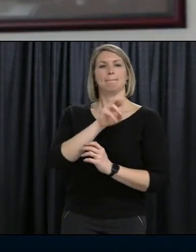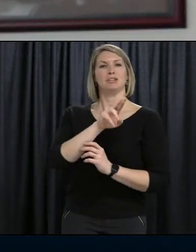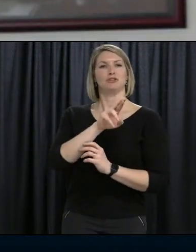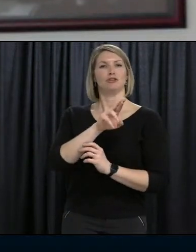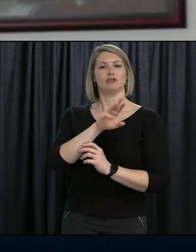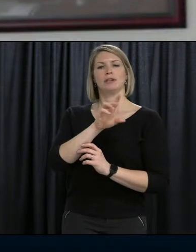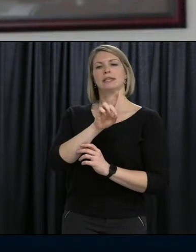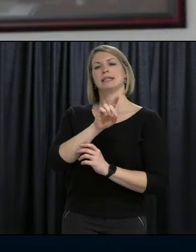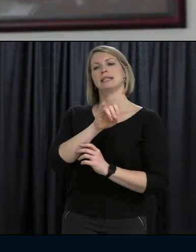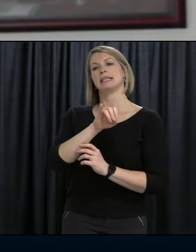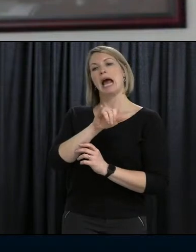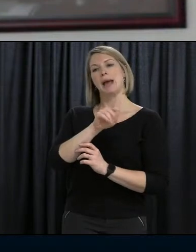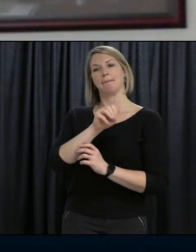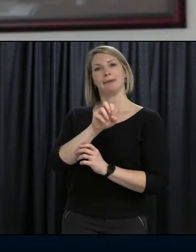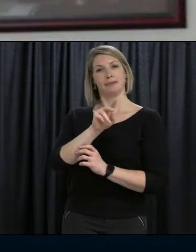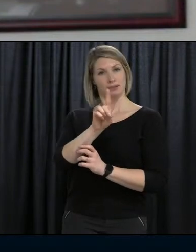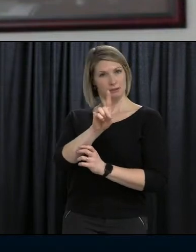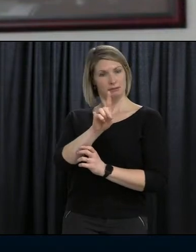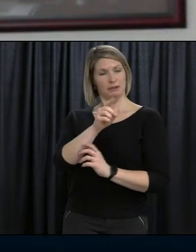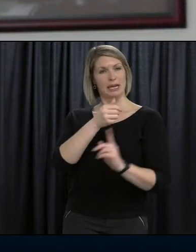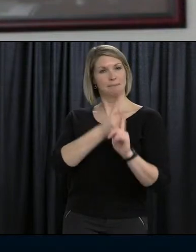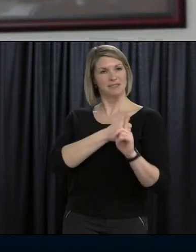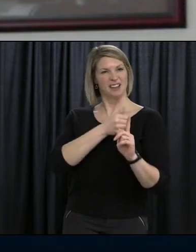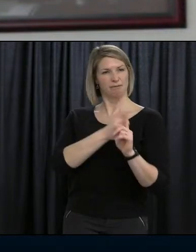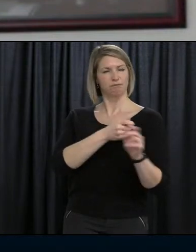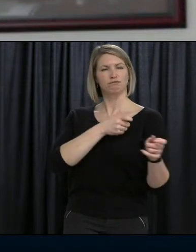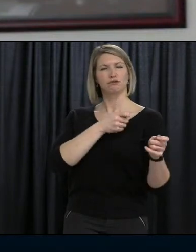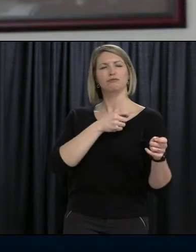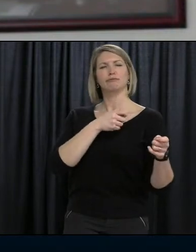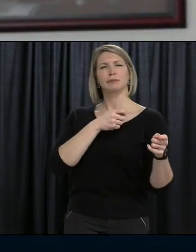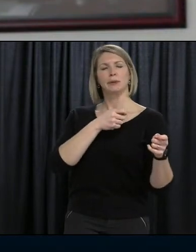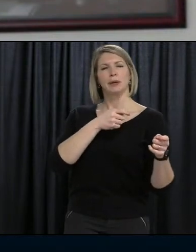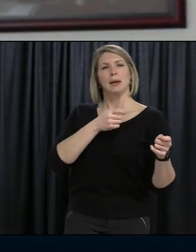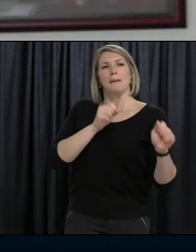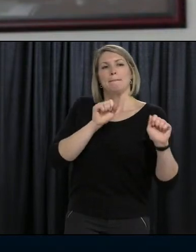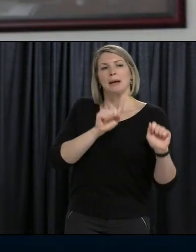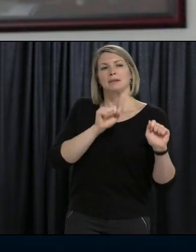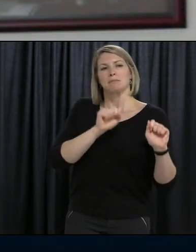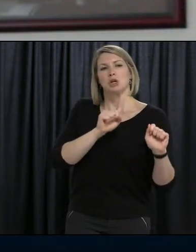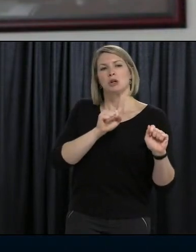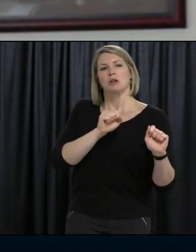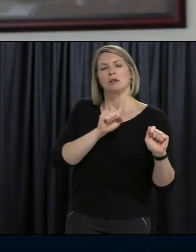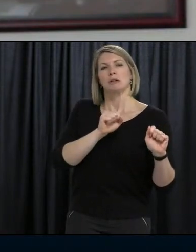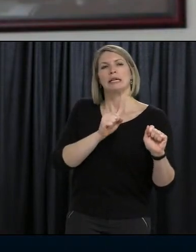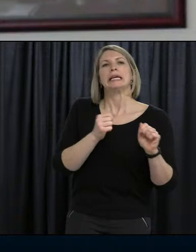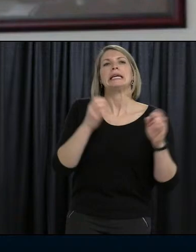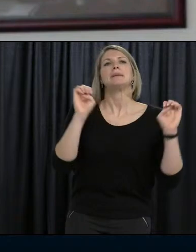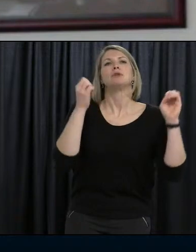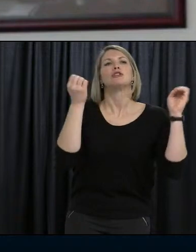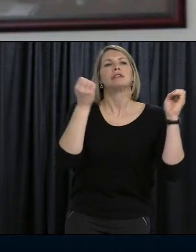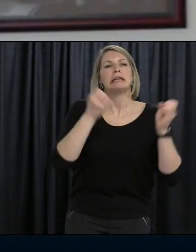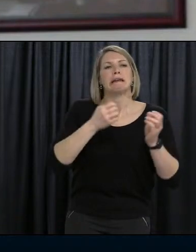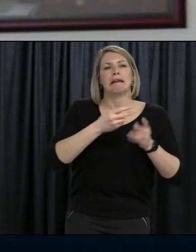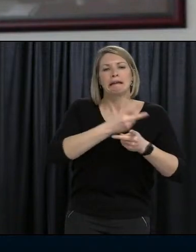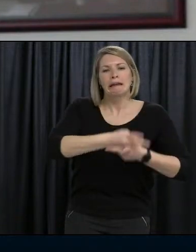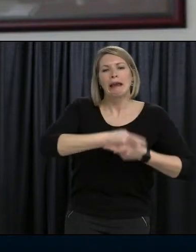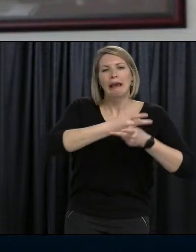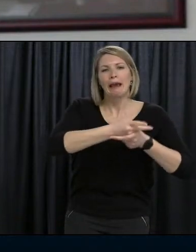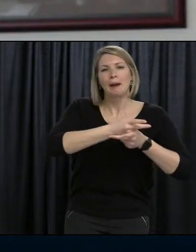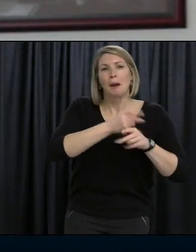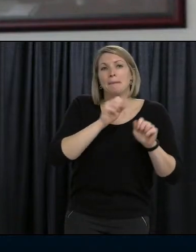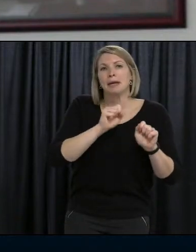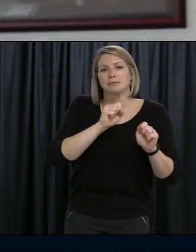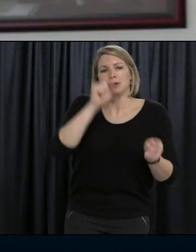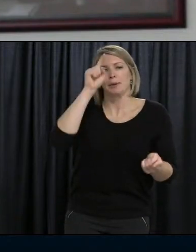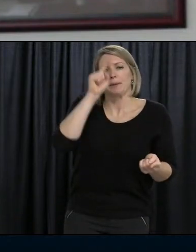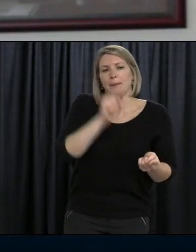is maybe a potential for some reduction in ambulatory care services, but no firm decision has been